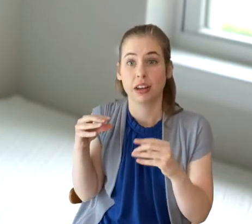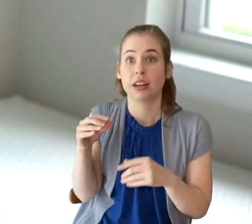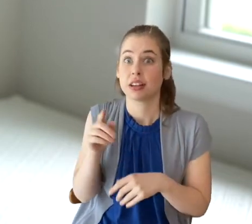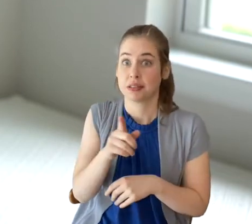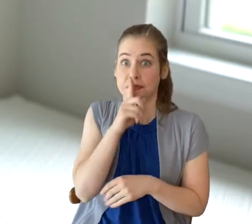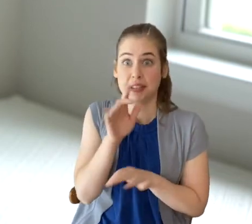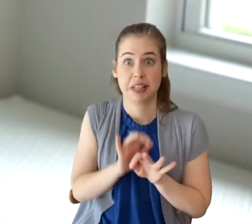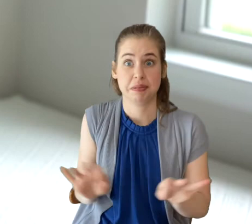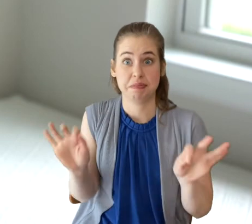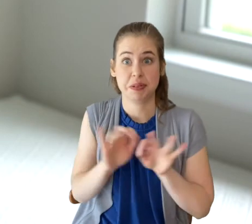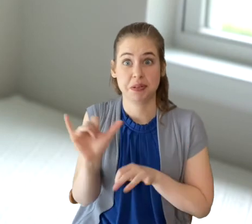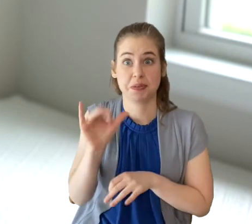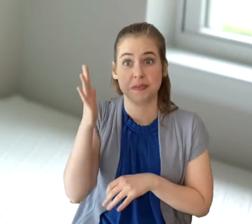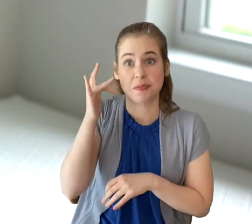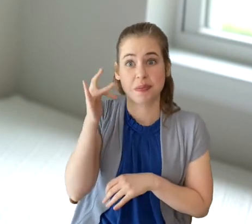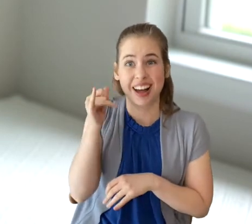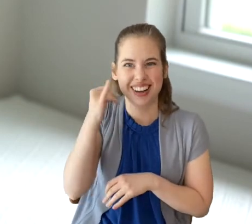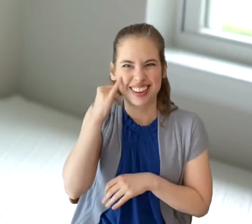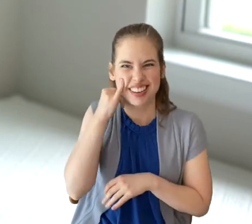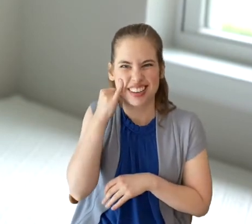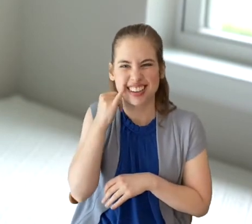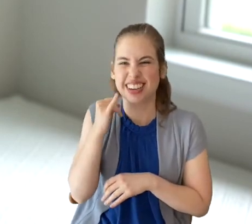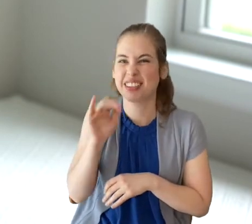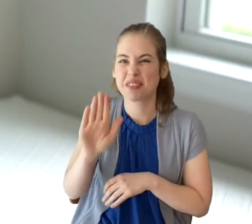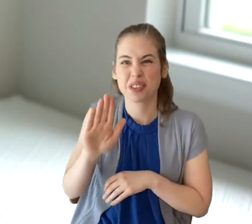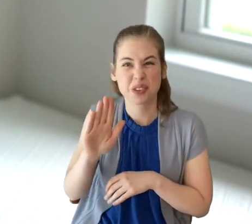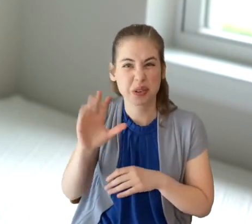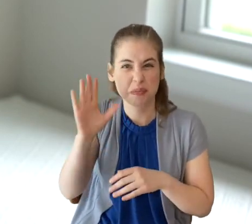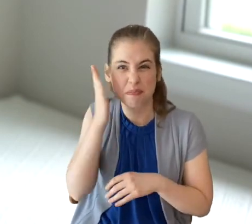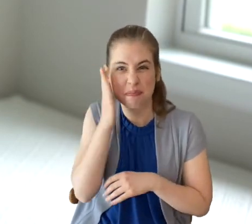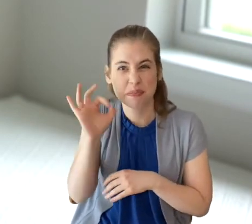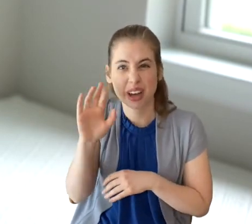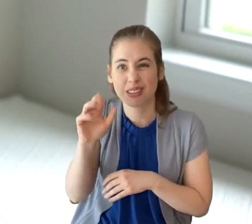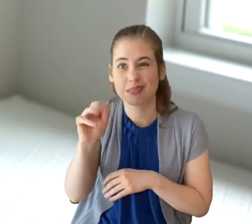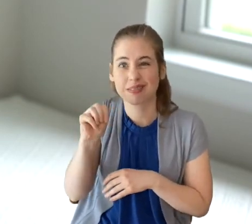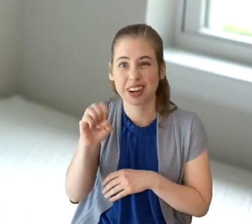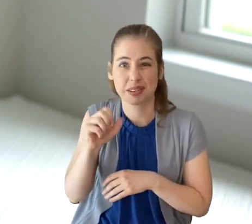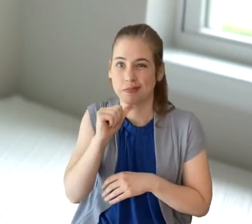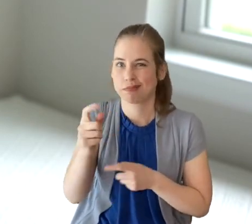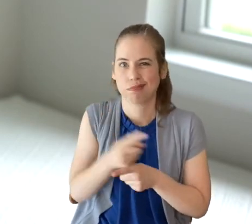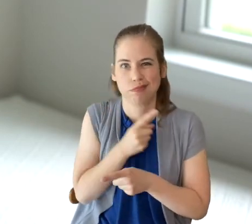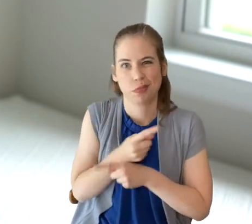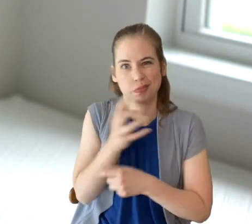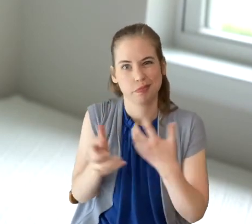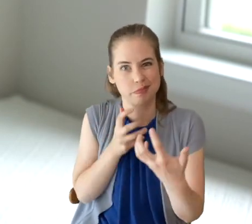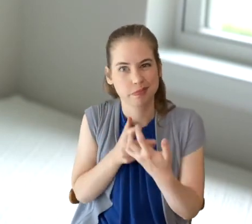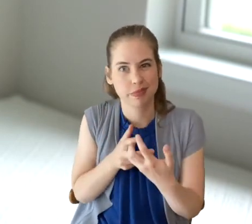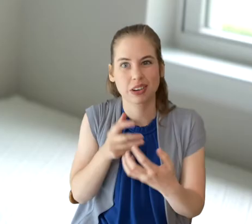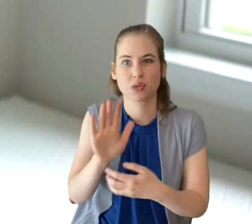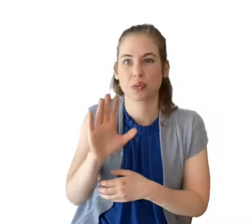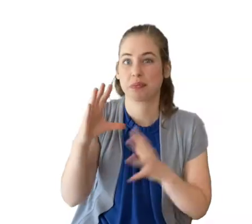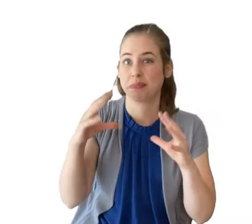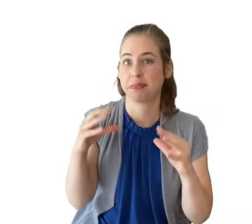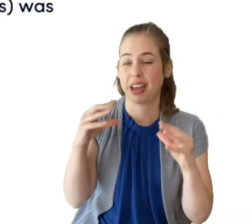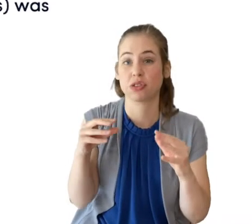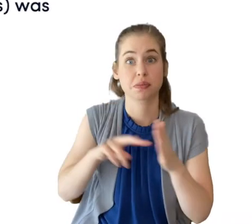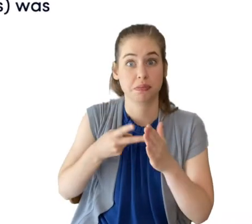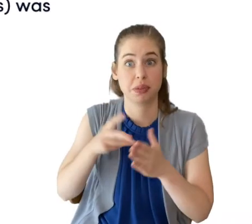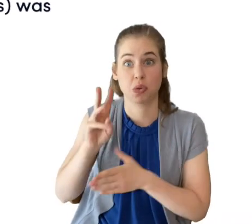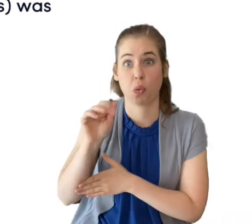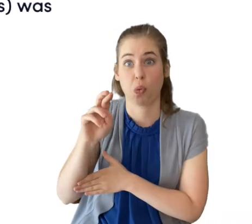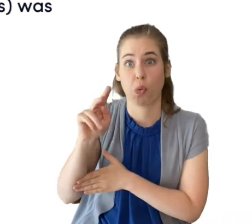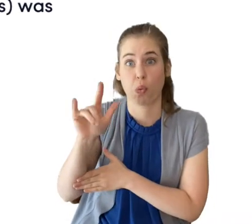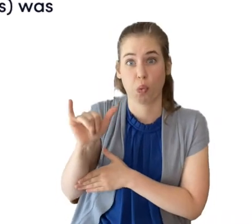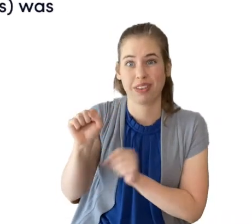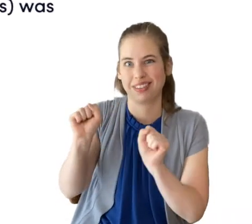to your warranty. The use of an improper bed frame can actually void your warranty, so you want to be careful there. WinkBed's